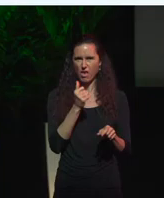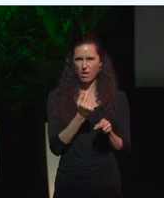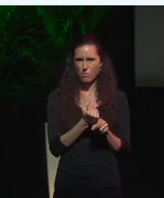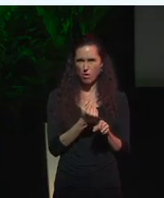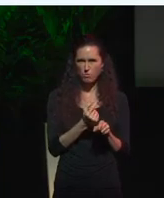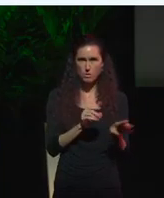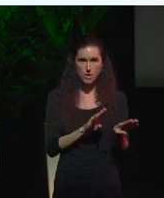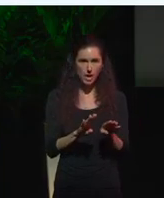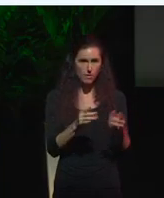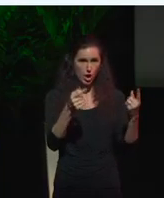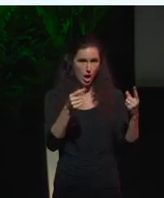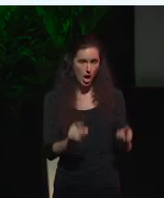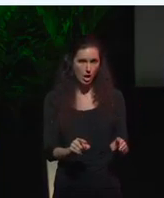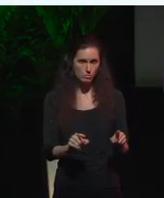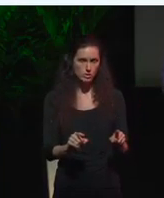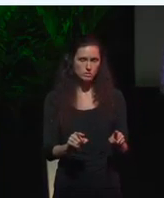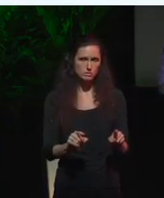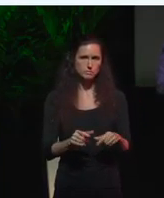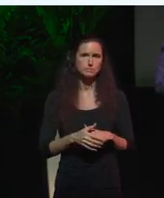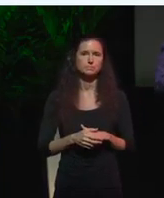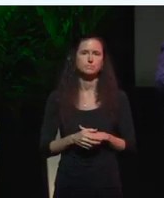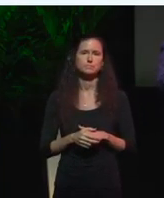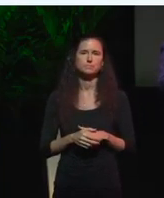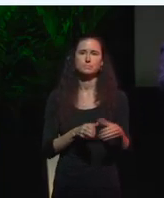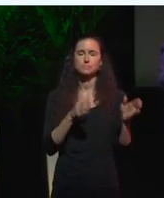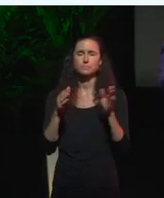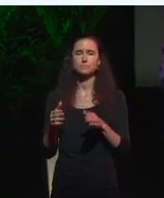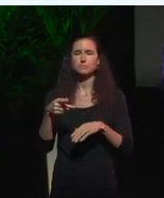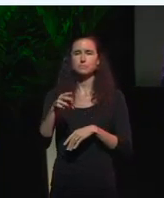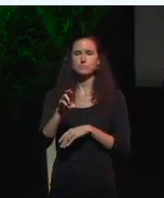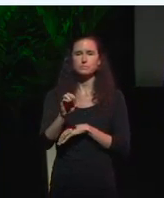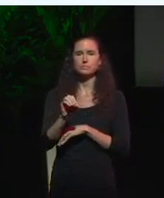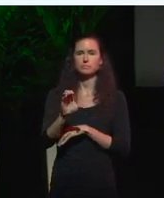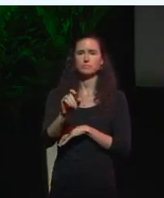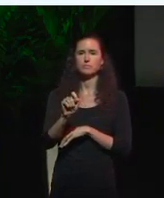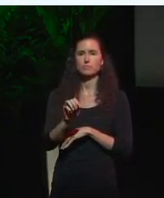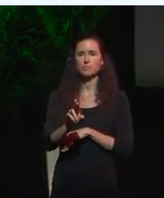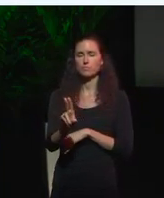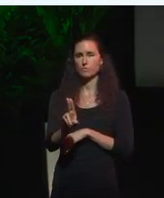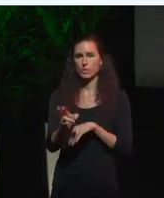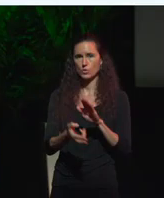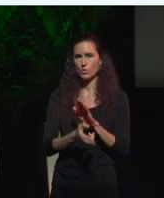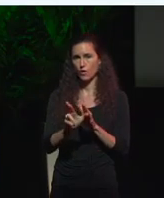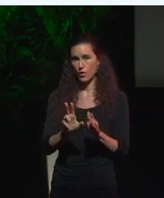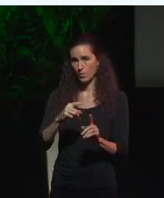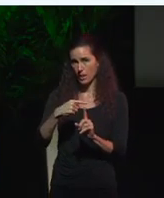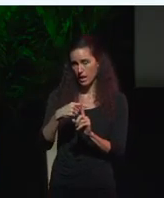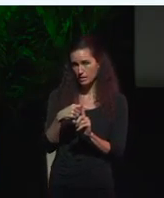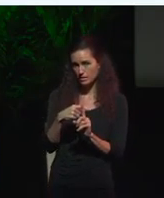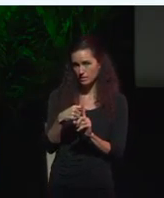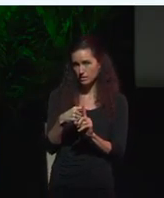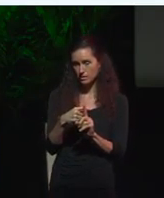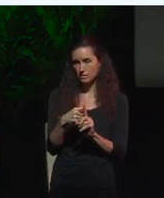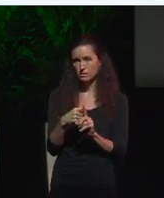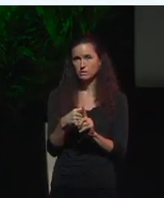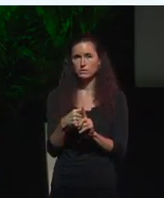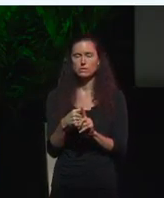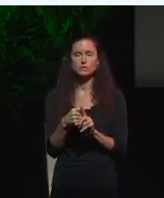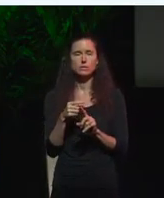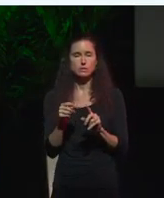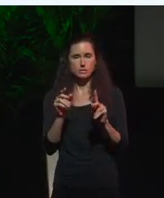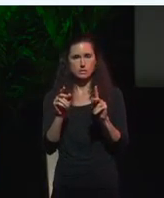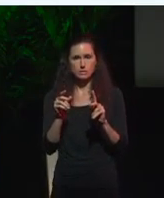conduct occurred and take the appropriate steps. With Proctor U Review Plus, the Proctor U